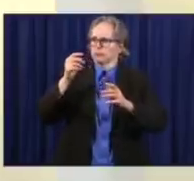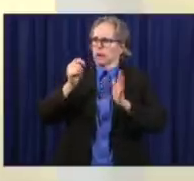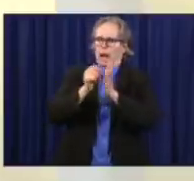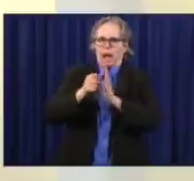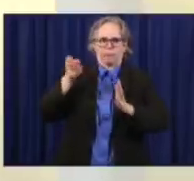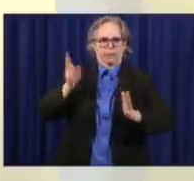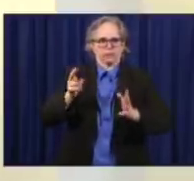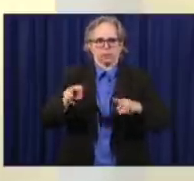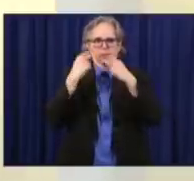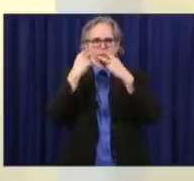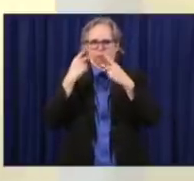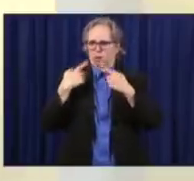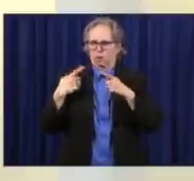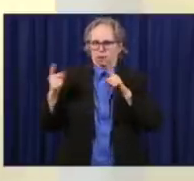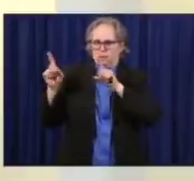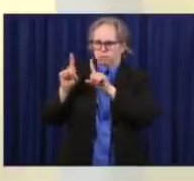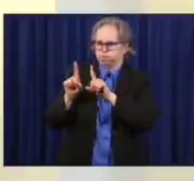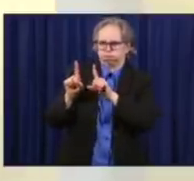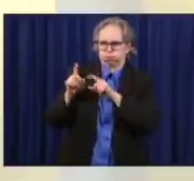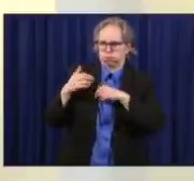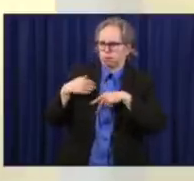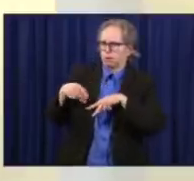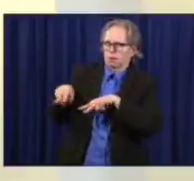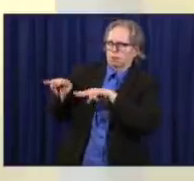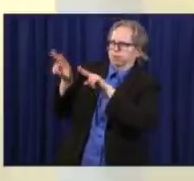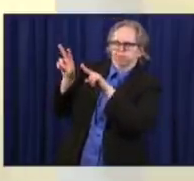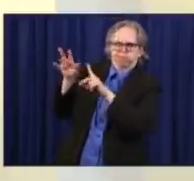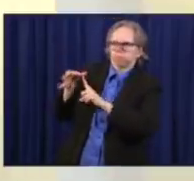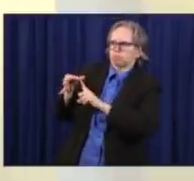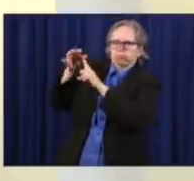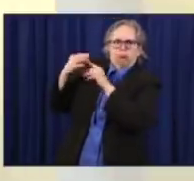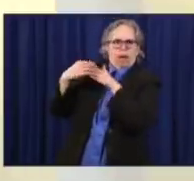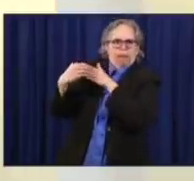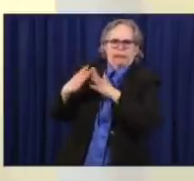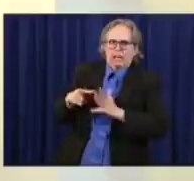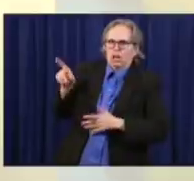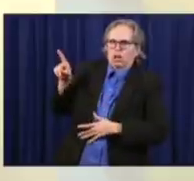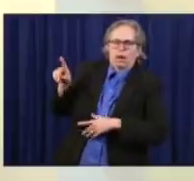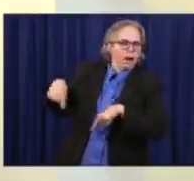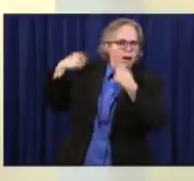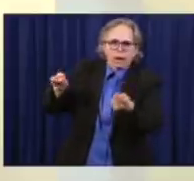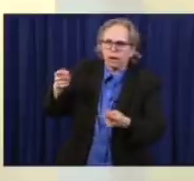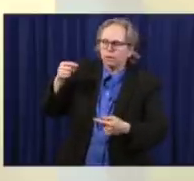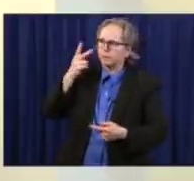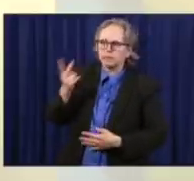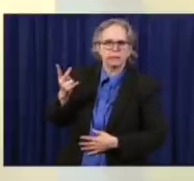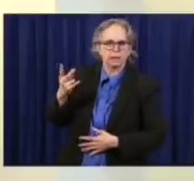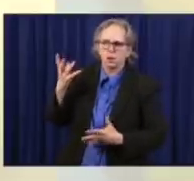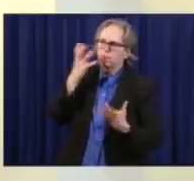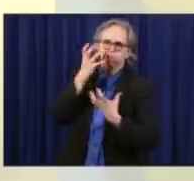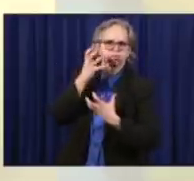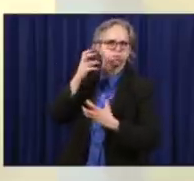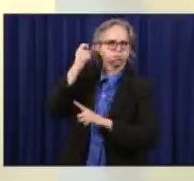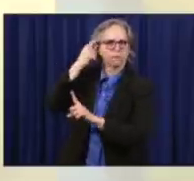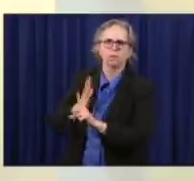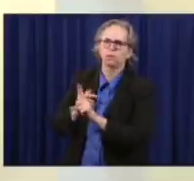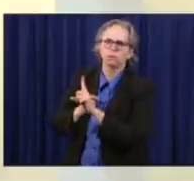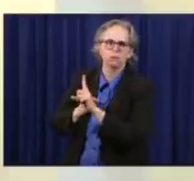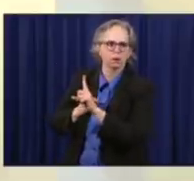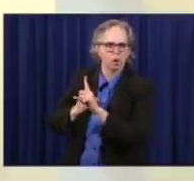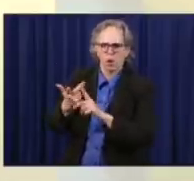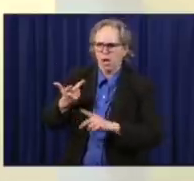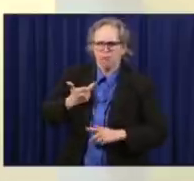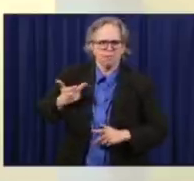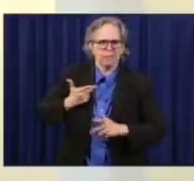most extraordinary leaders that the state will ever see. And, you know, we work tirelessly, as Lieutenant